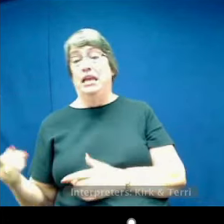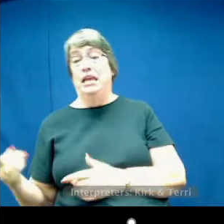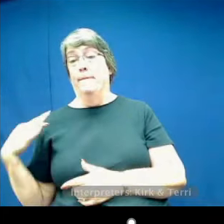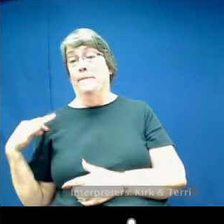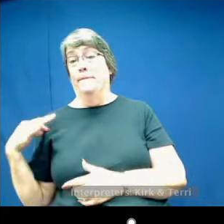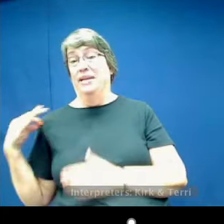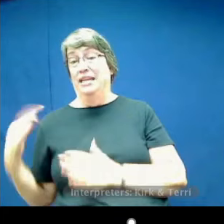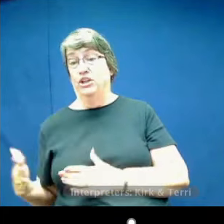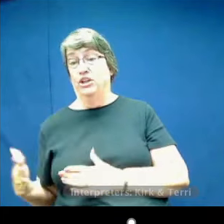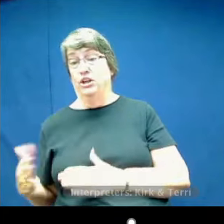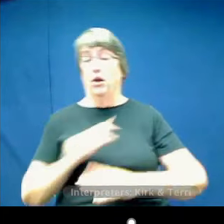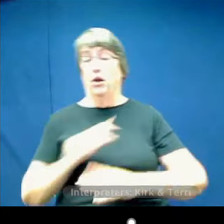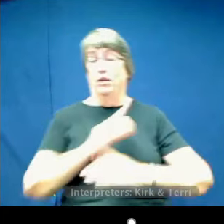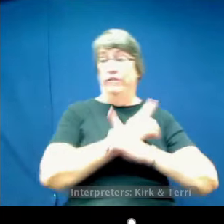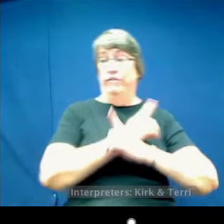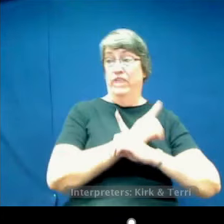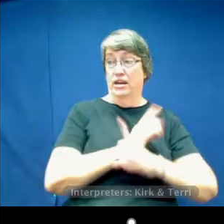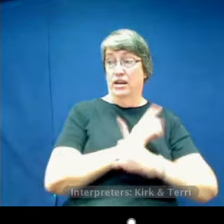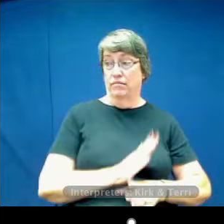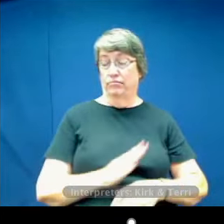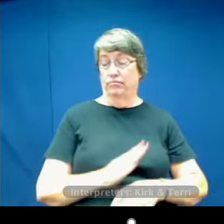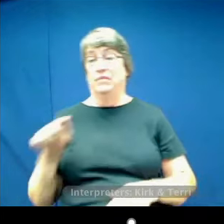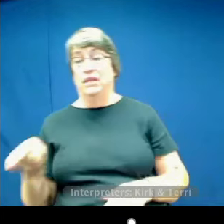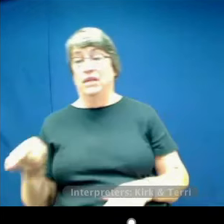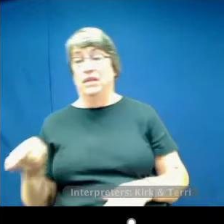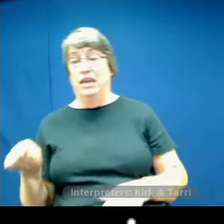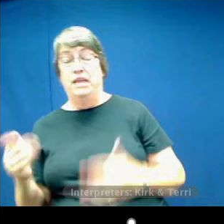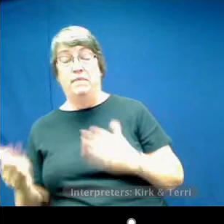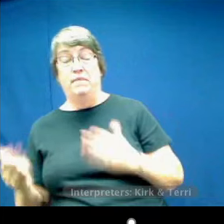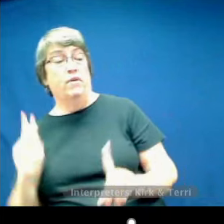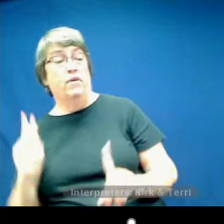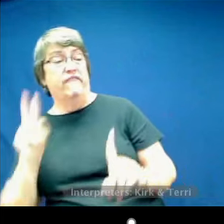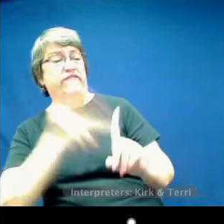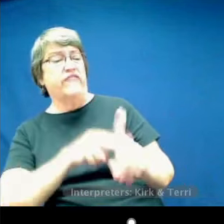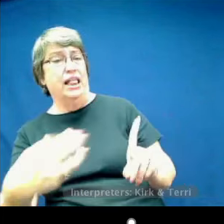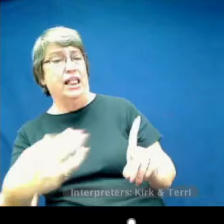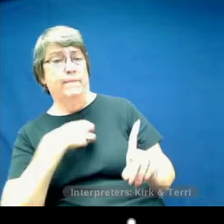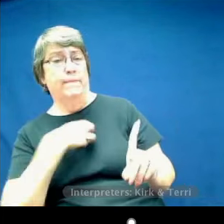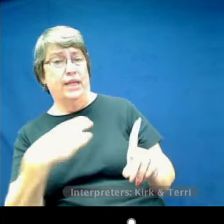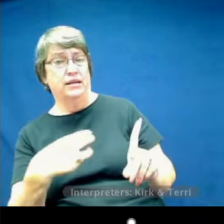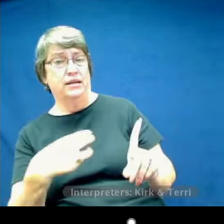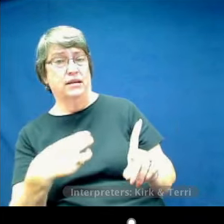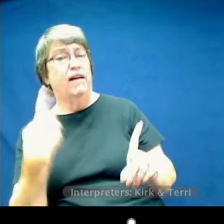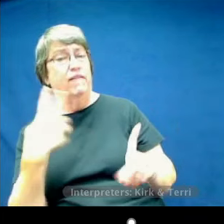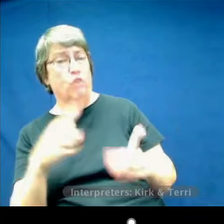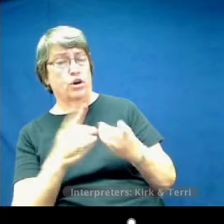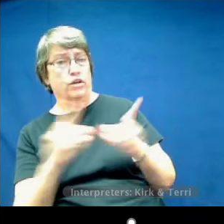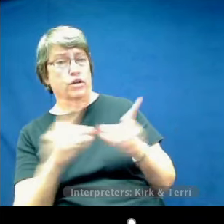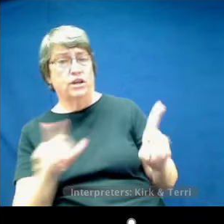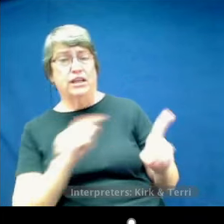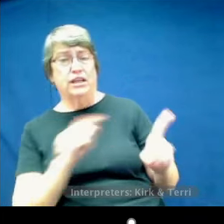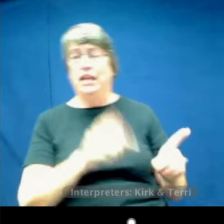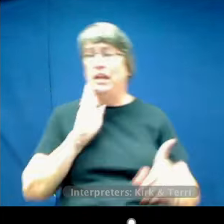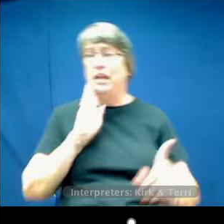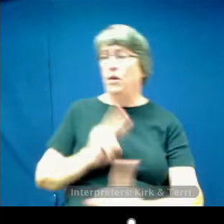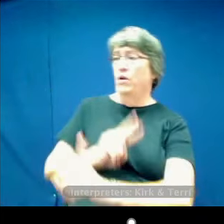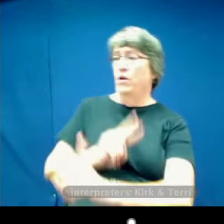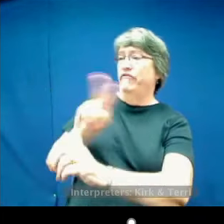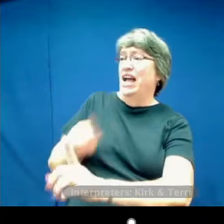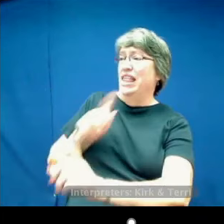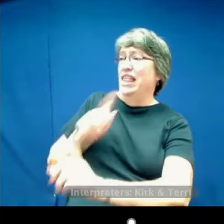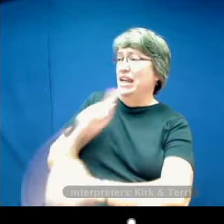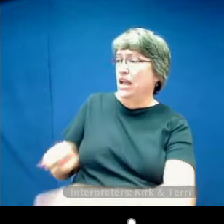or a respondent. The plaintiff might file a complaint, and then the respondent might file an answer but also